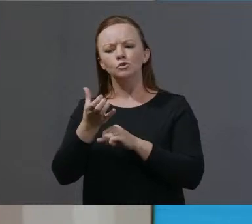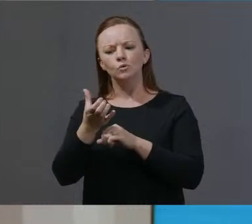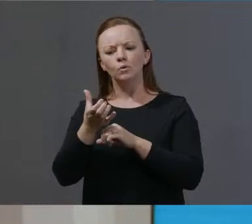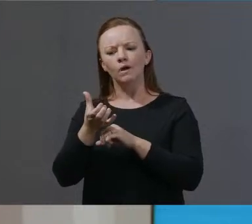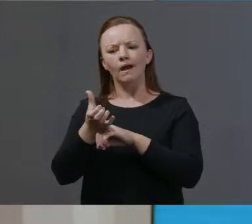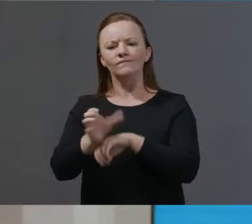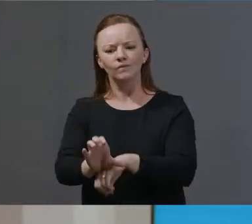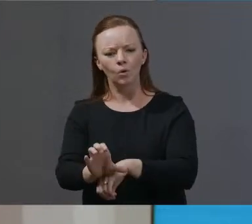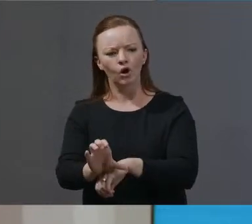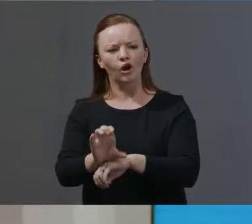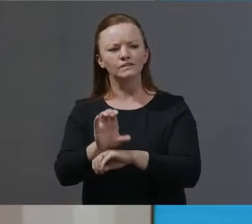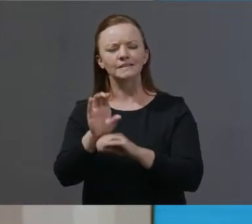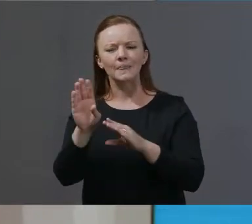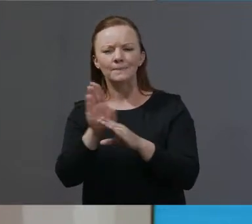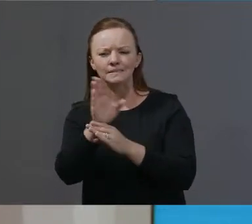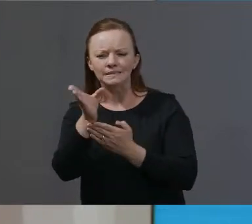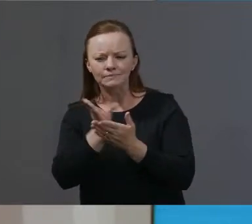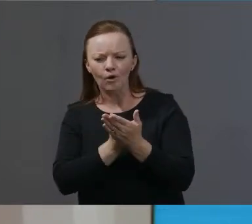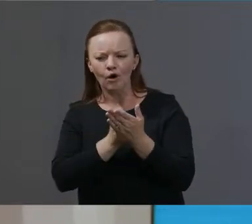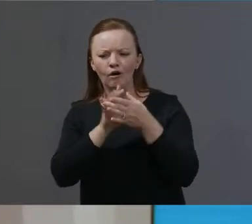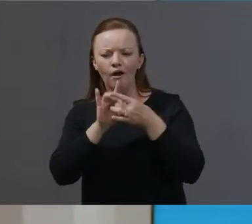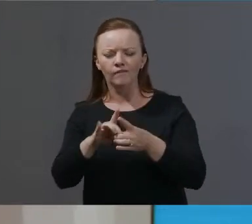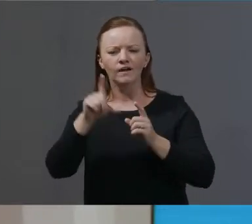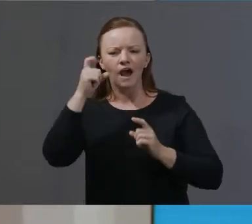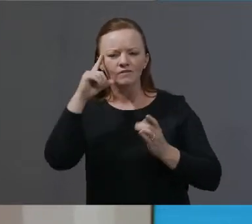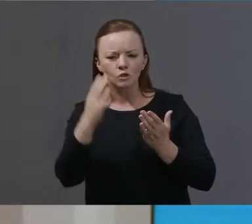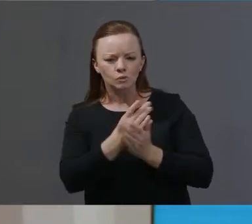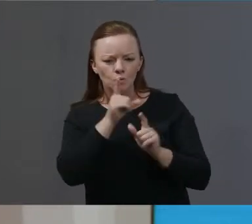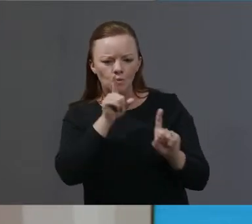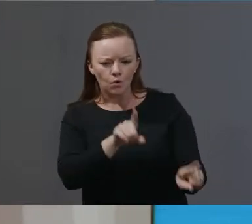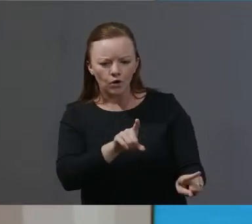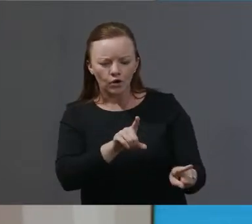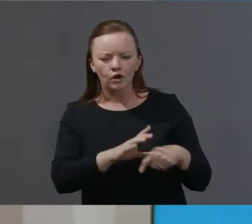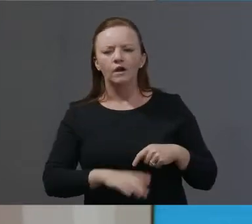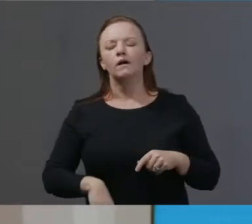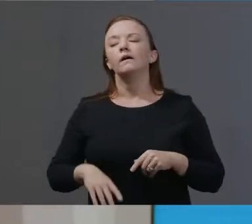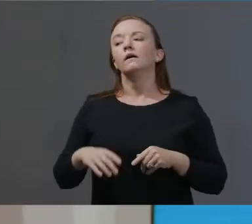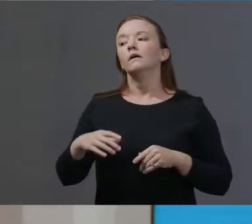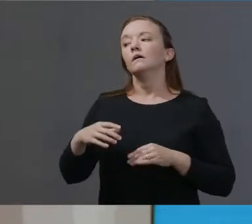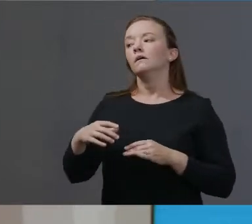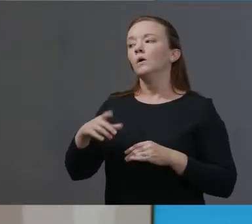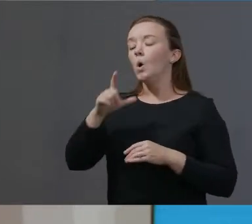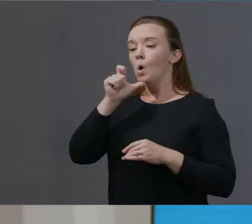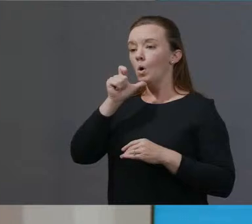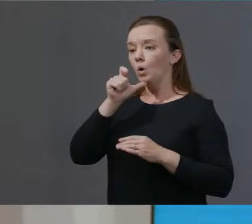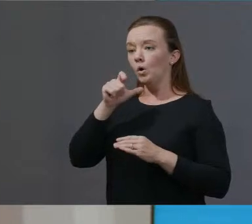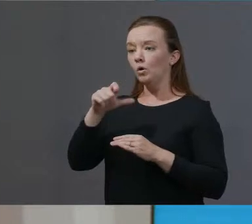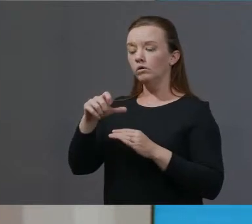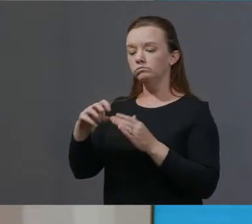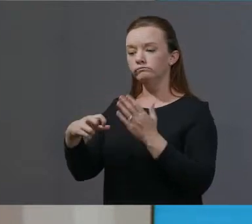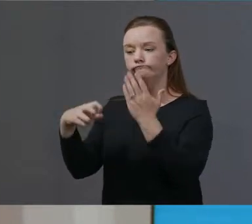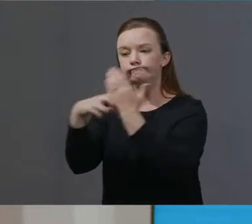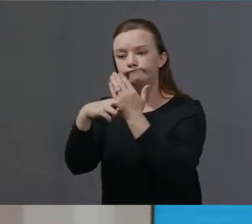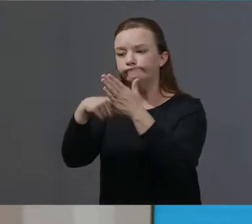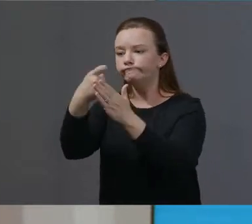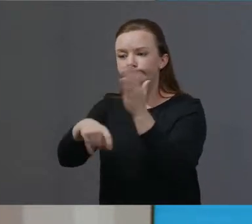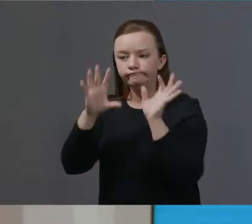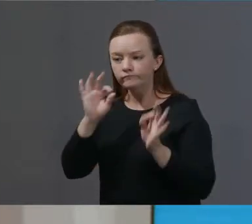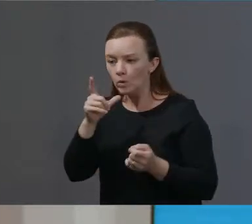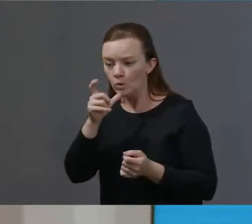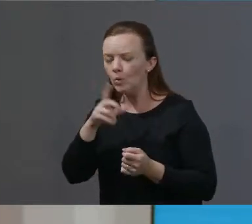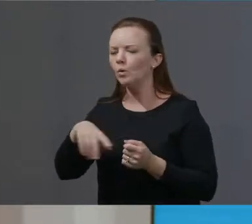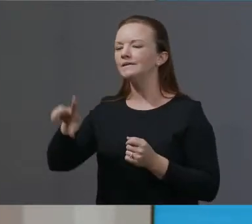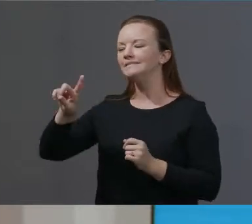order? So the enforcement can fall to DHS. It can also fall to local law enforcement or